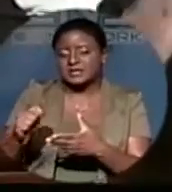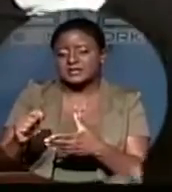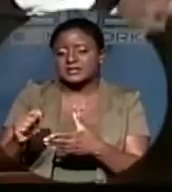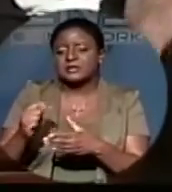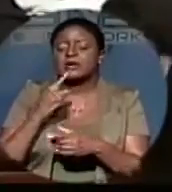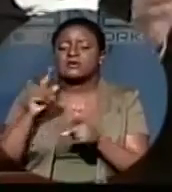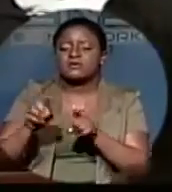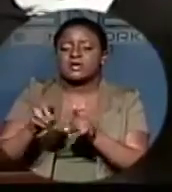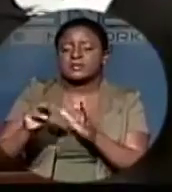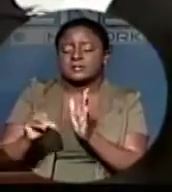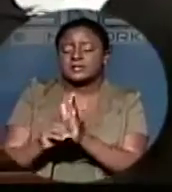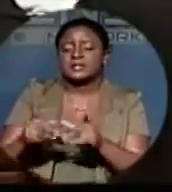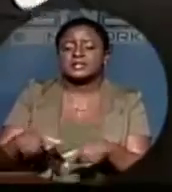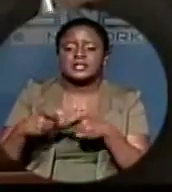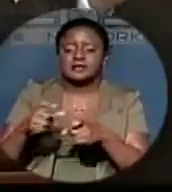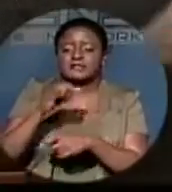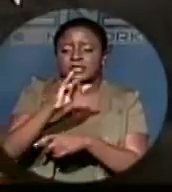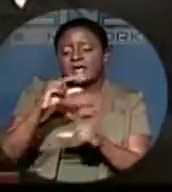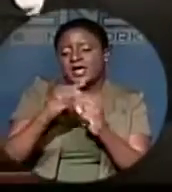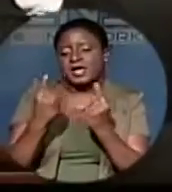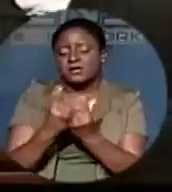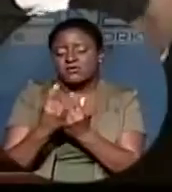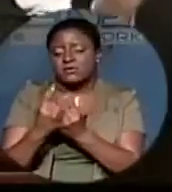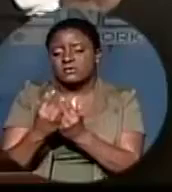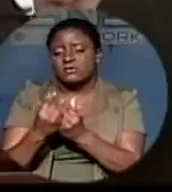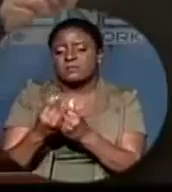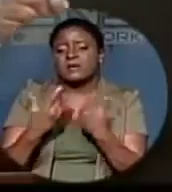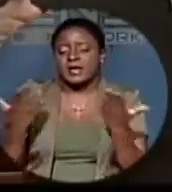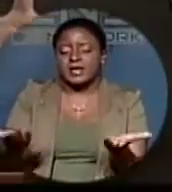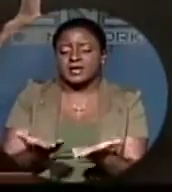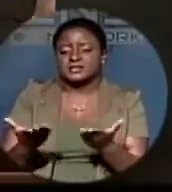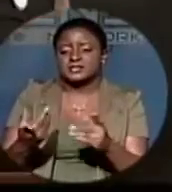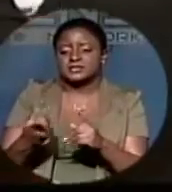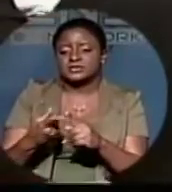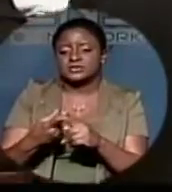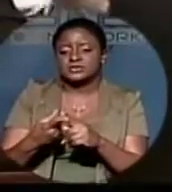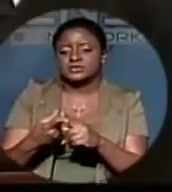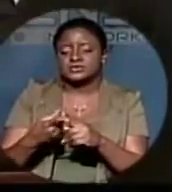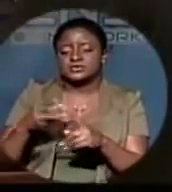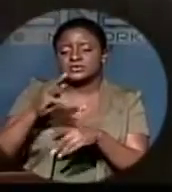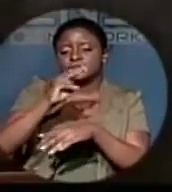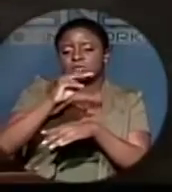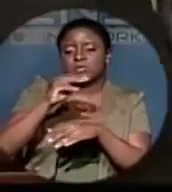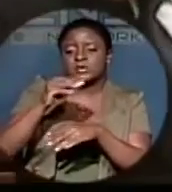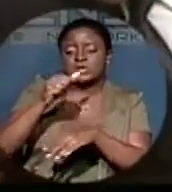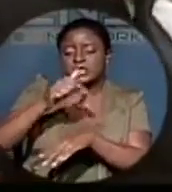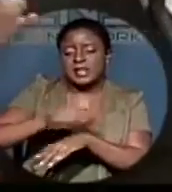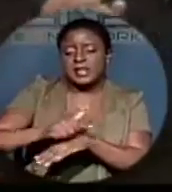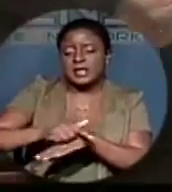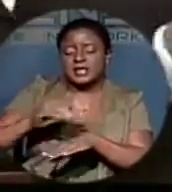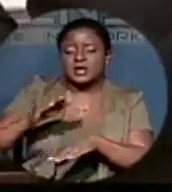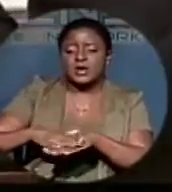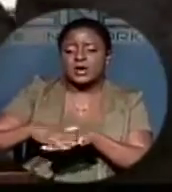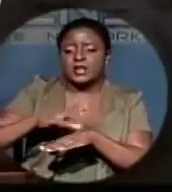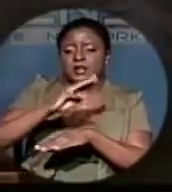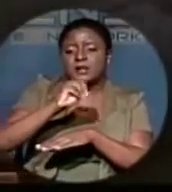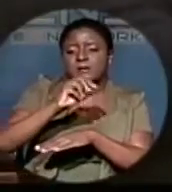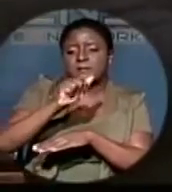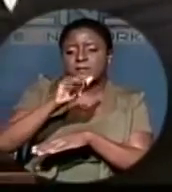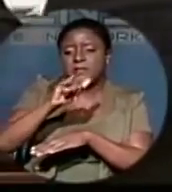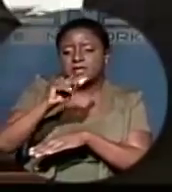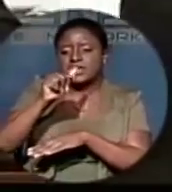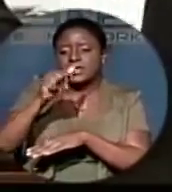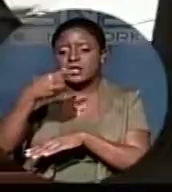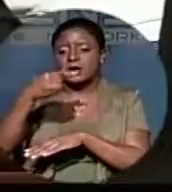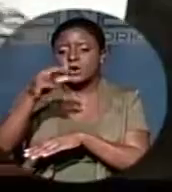9,000 acres of prime Bahamian property on the southern island of Iguana. But MP for Seabreeze Carl Bethel claimed that land was